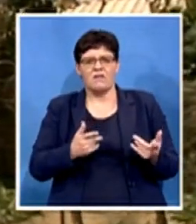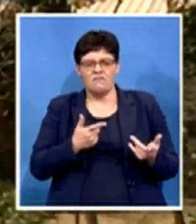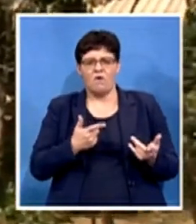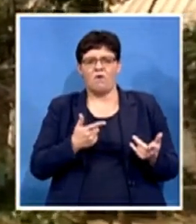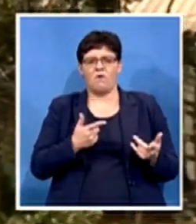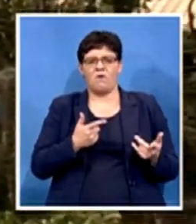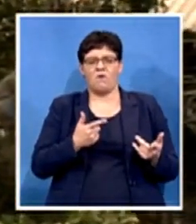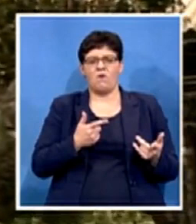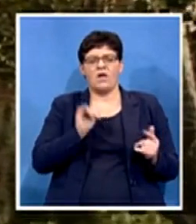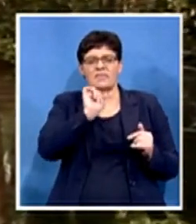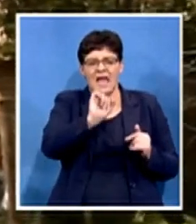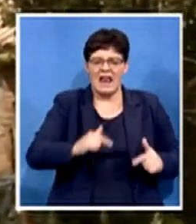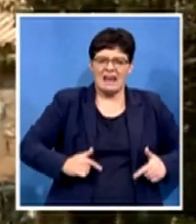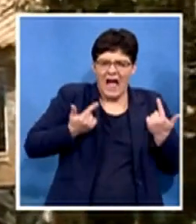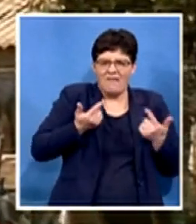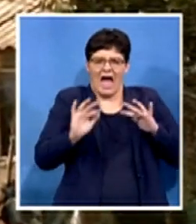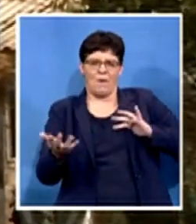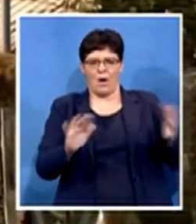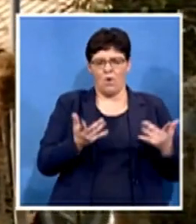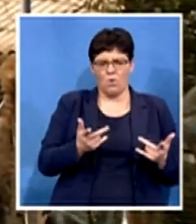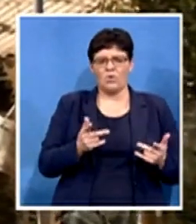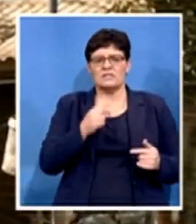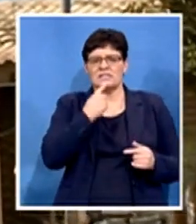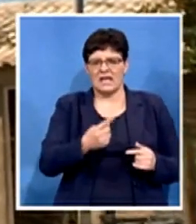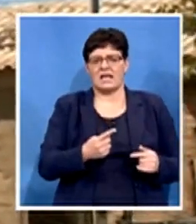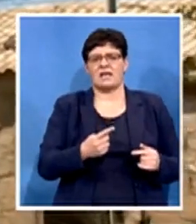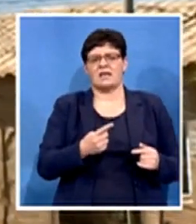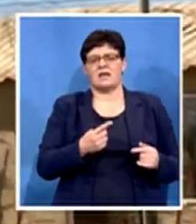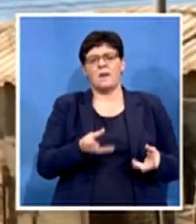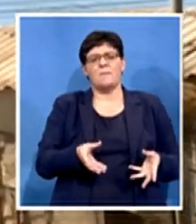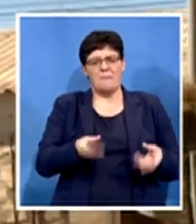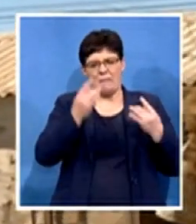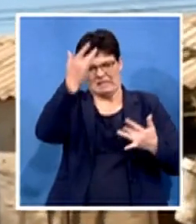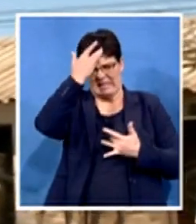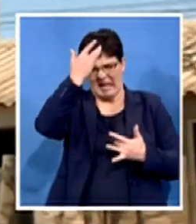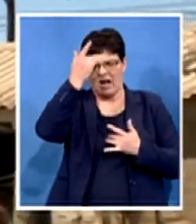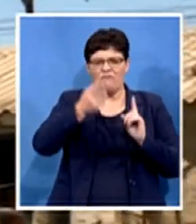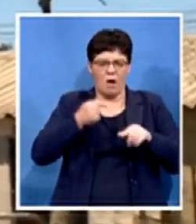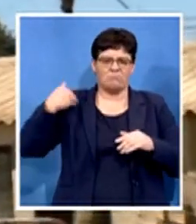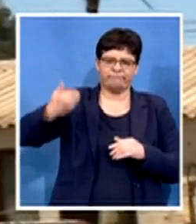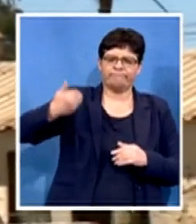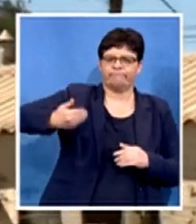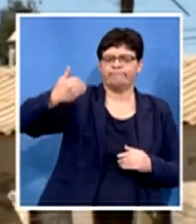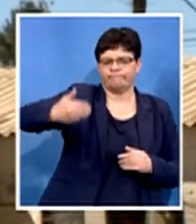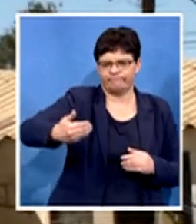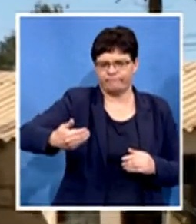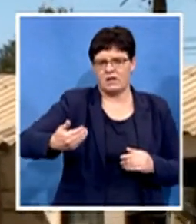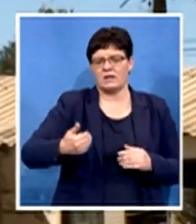She's saying that they are getting sick from time to time, and she's also telling us about